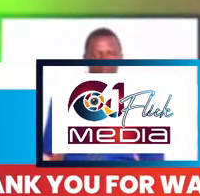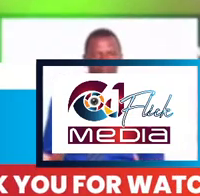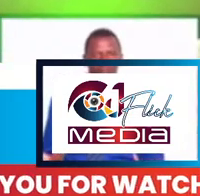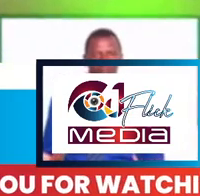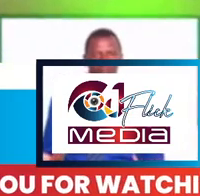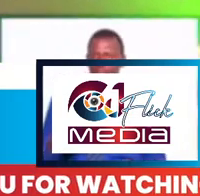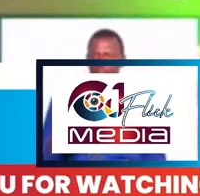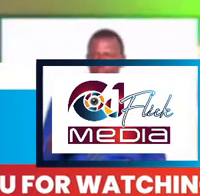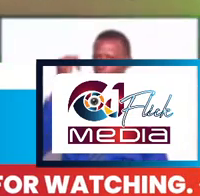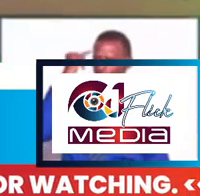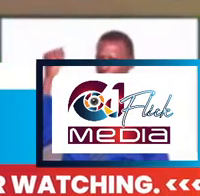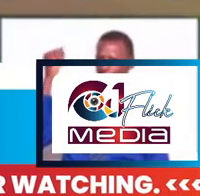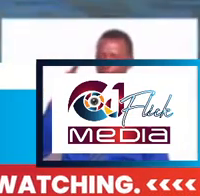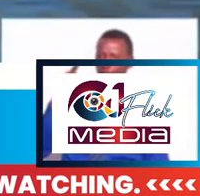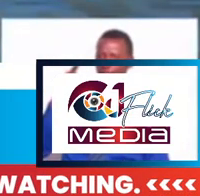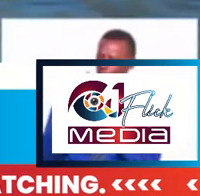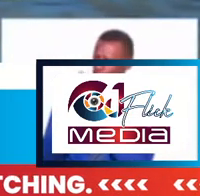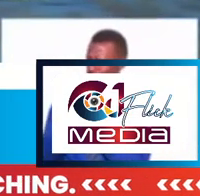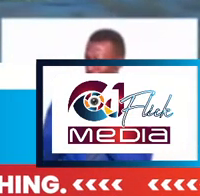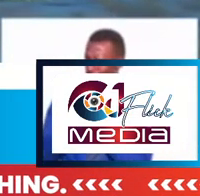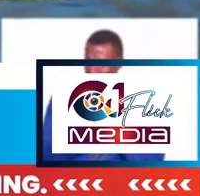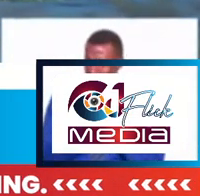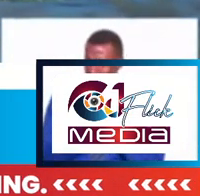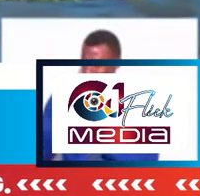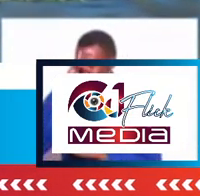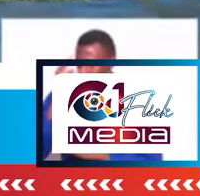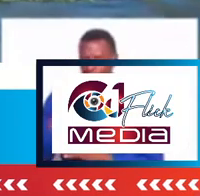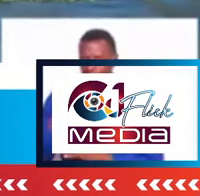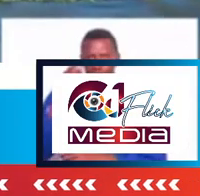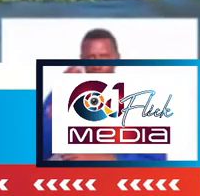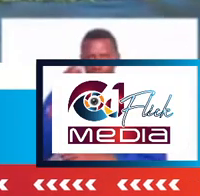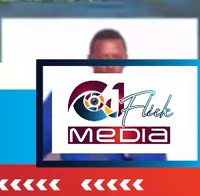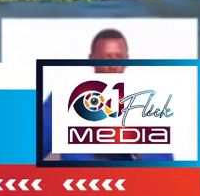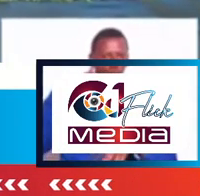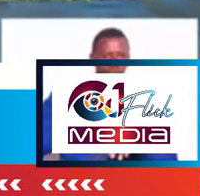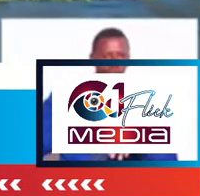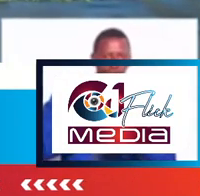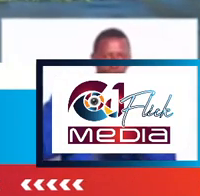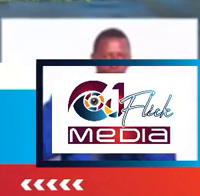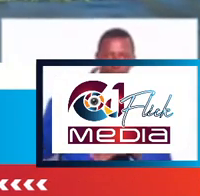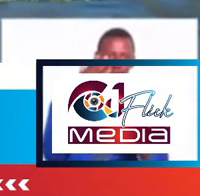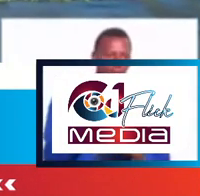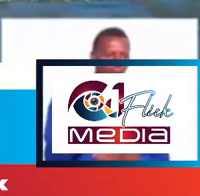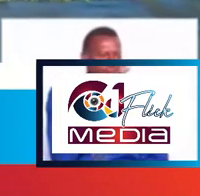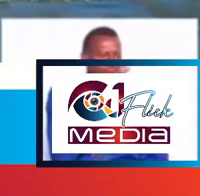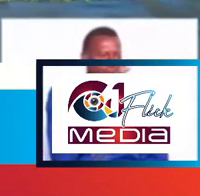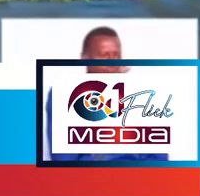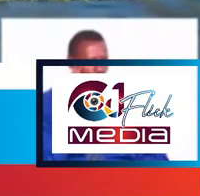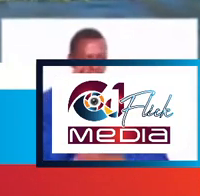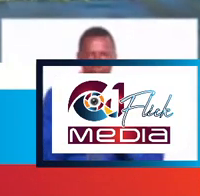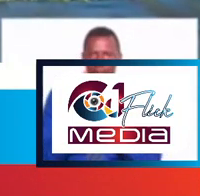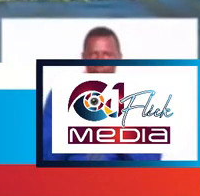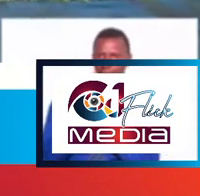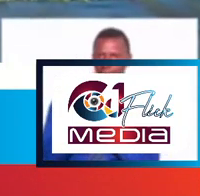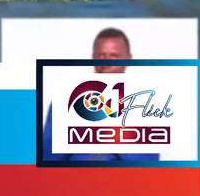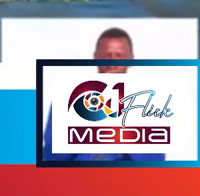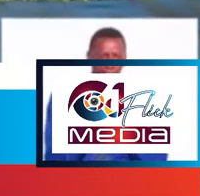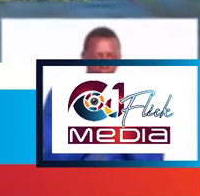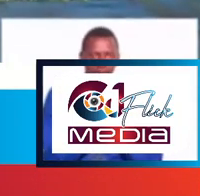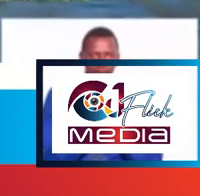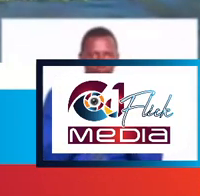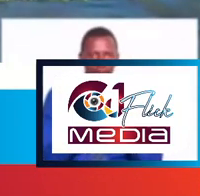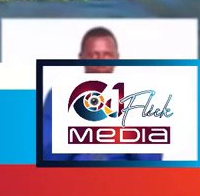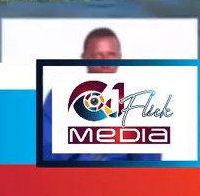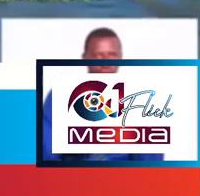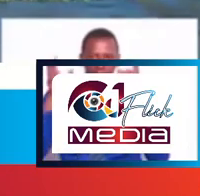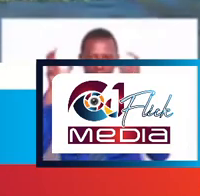Just imagine you are praying. And you know, most of the times when you are fasting and praying, it is as if the